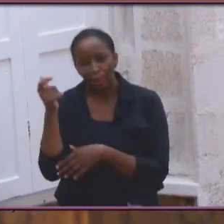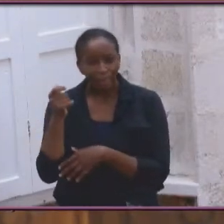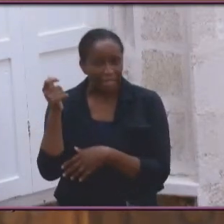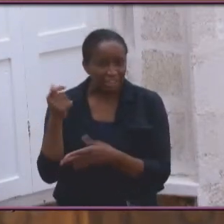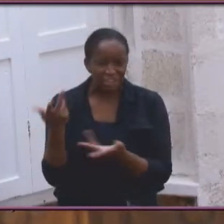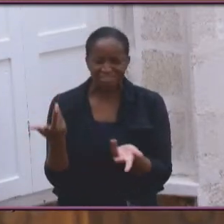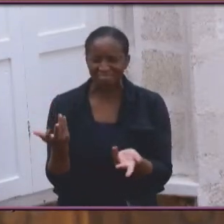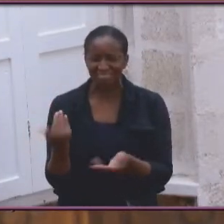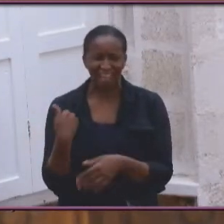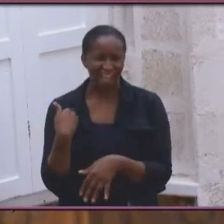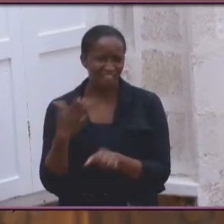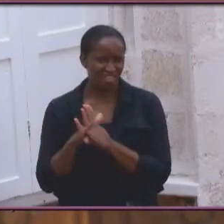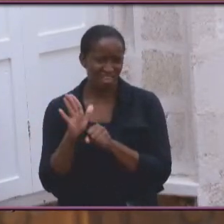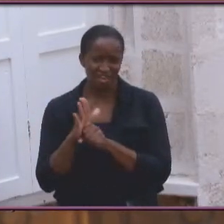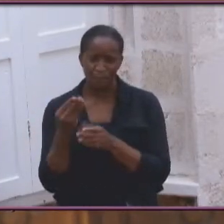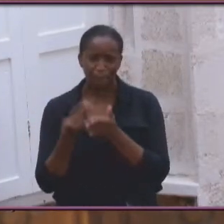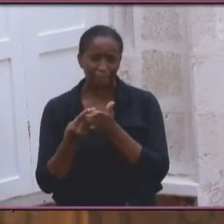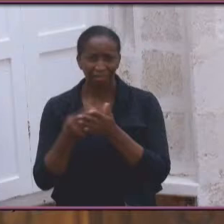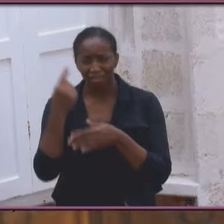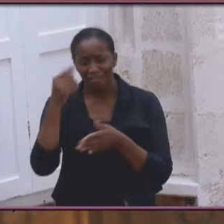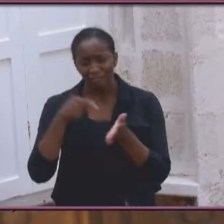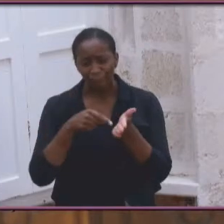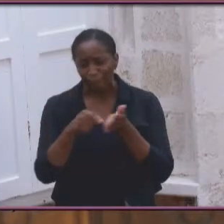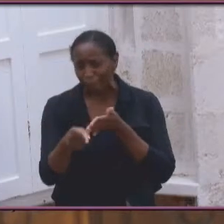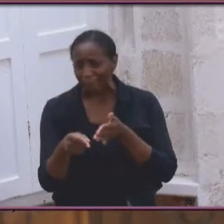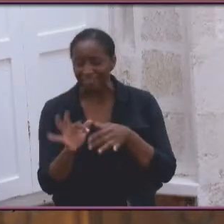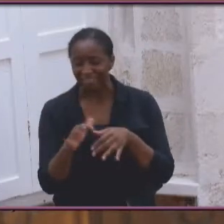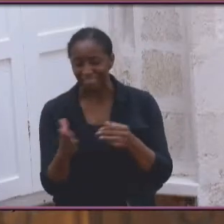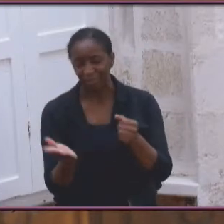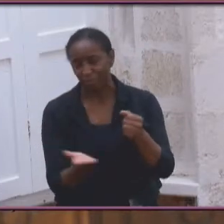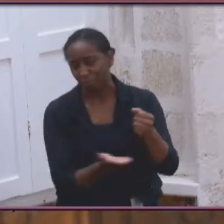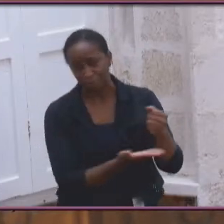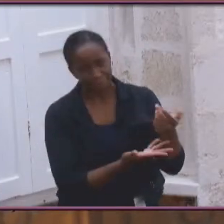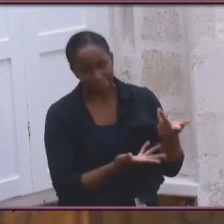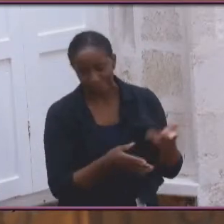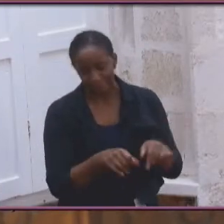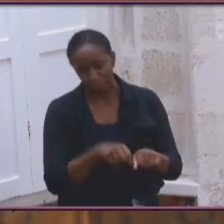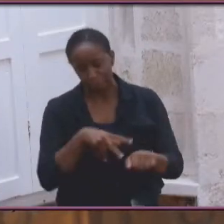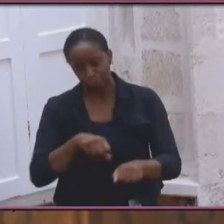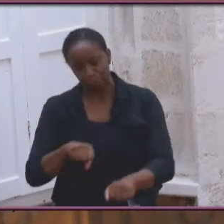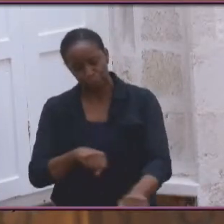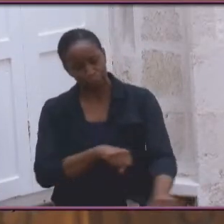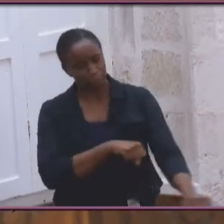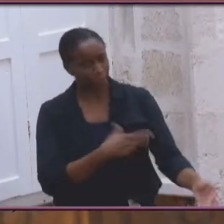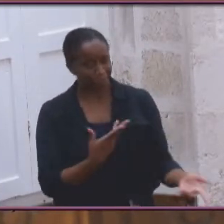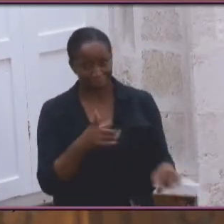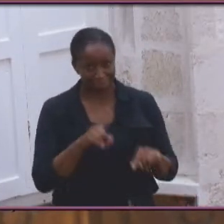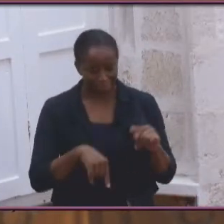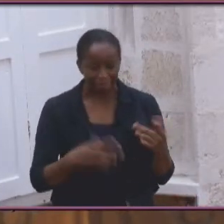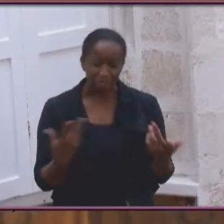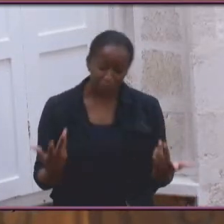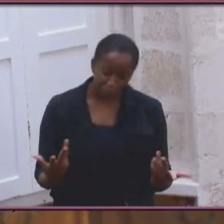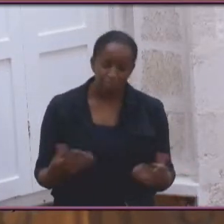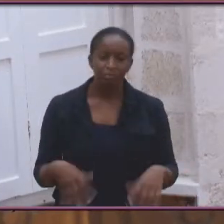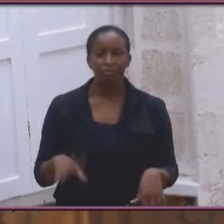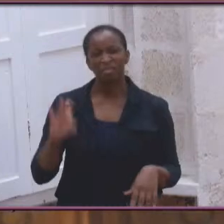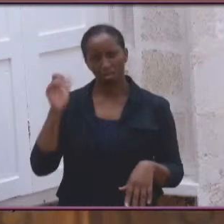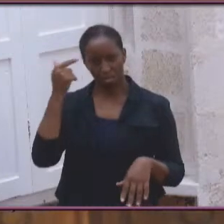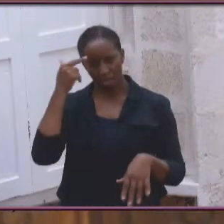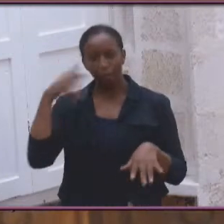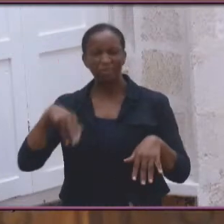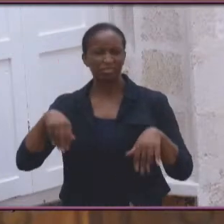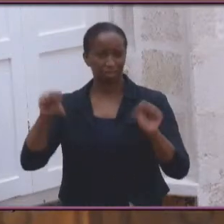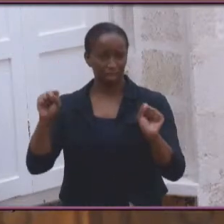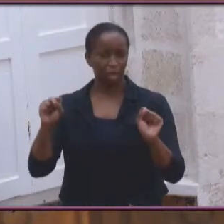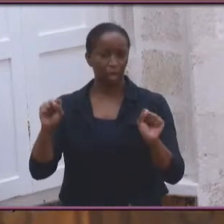afford to have it sorted out. So it makes provisions for administrative penalties to be